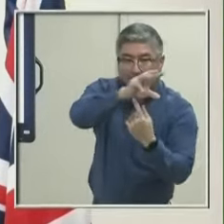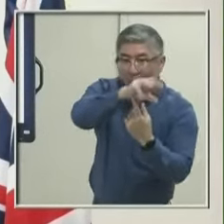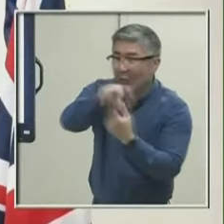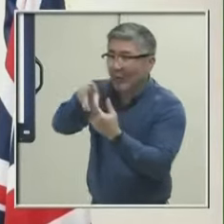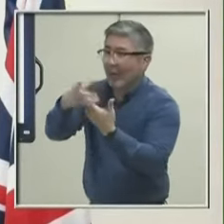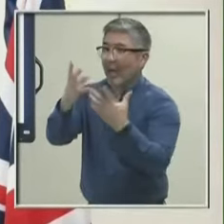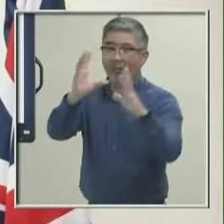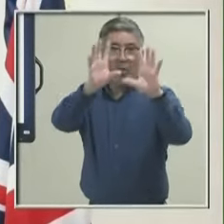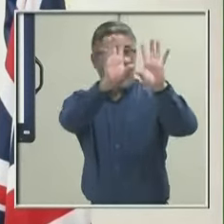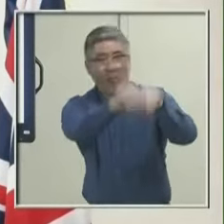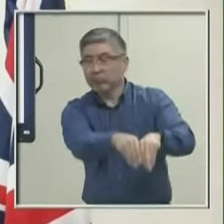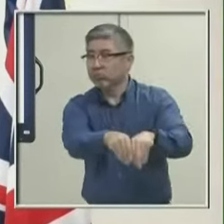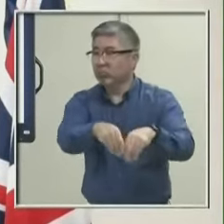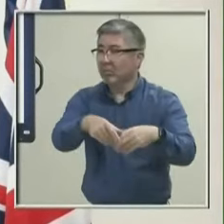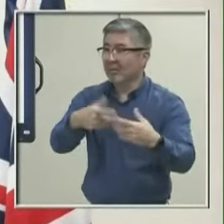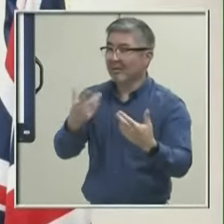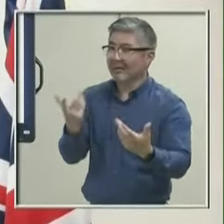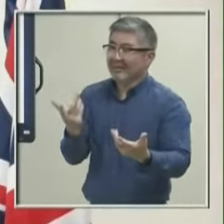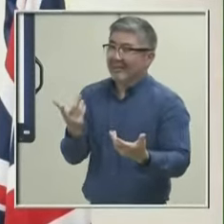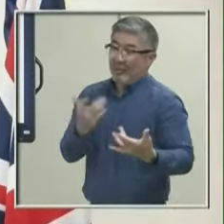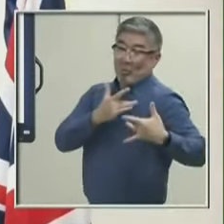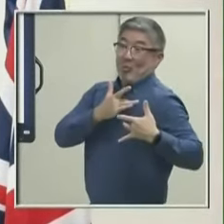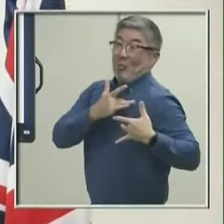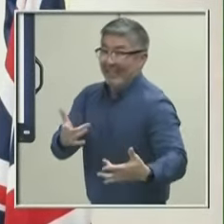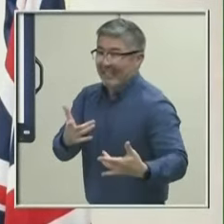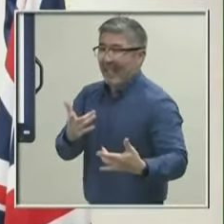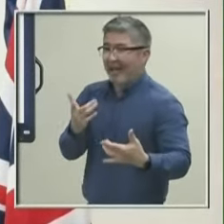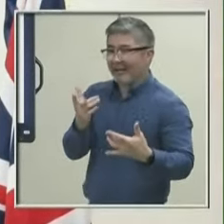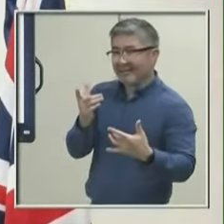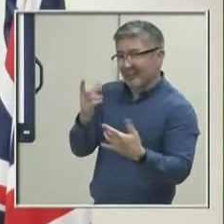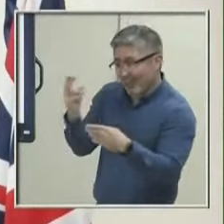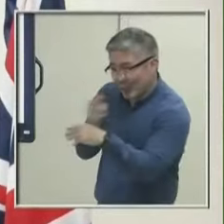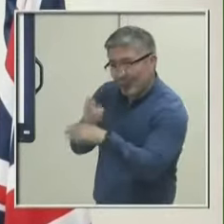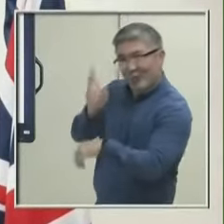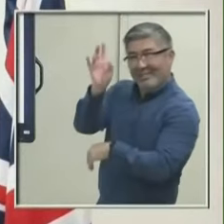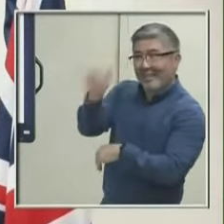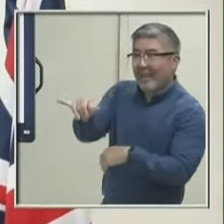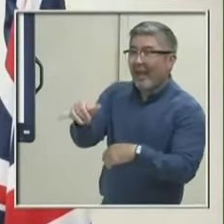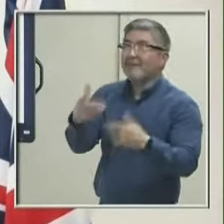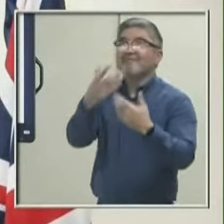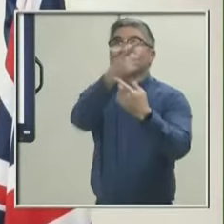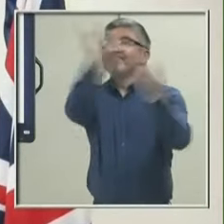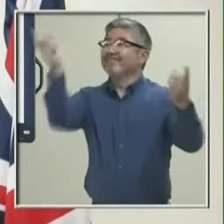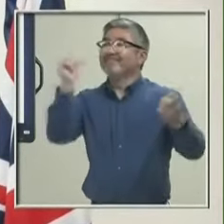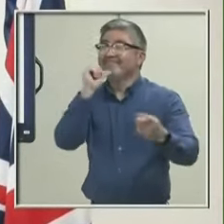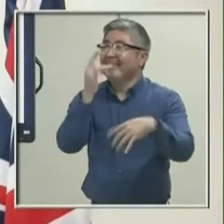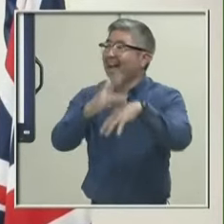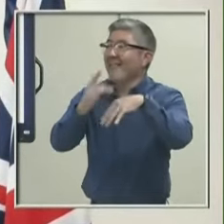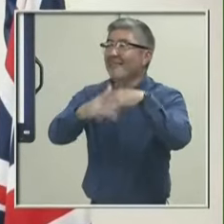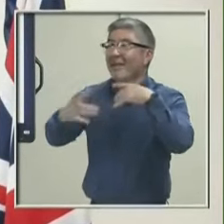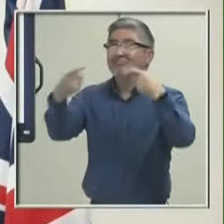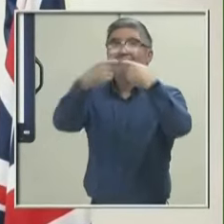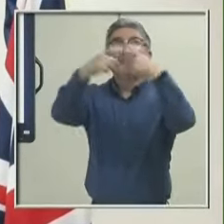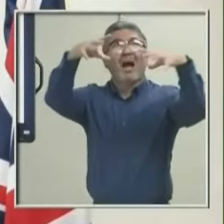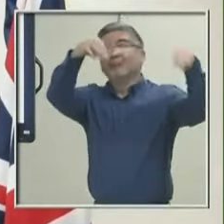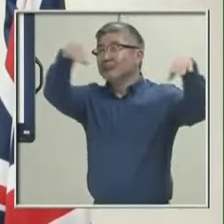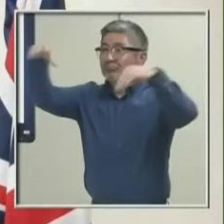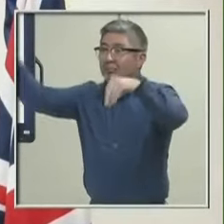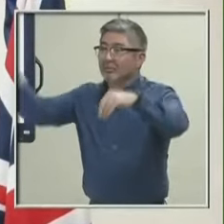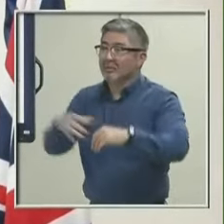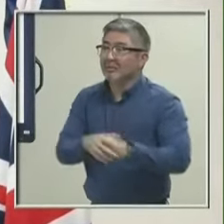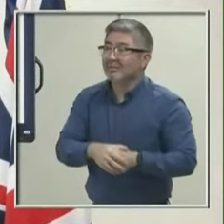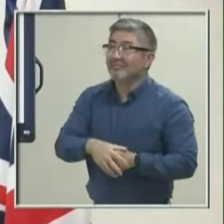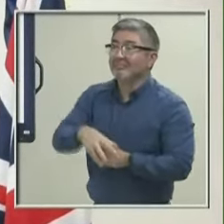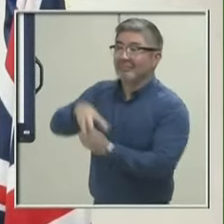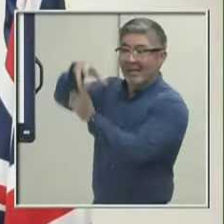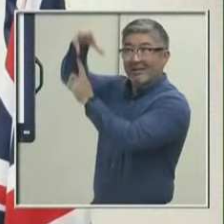or other things that we might normally see as part of other investigations weren't available. There was not good satellite coverage in